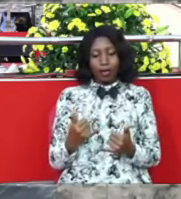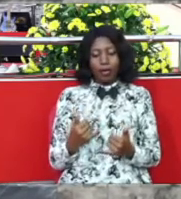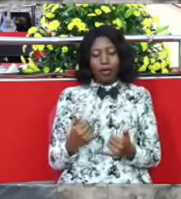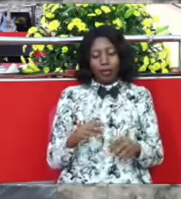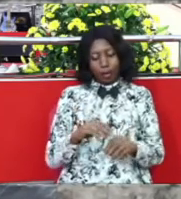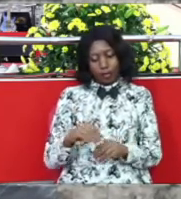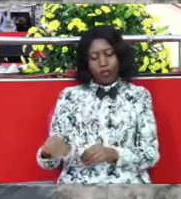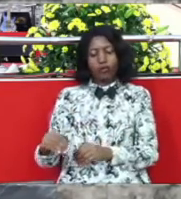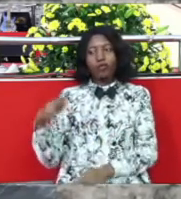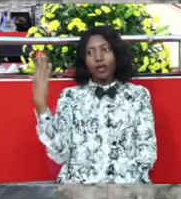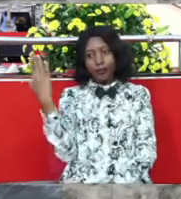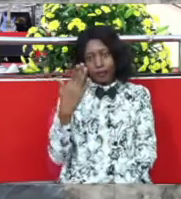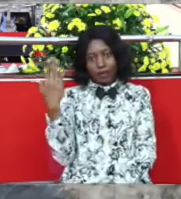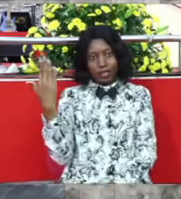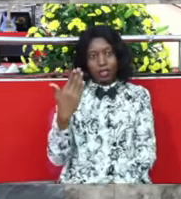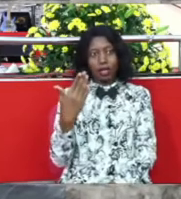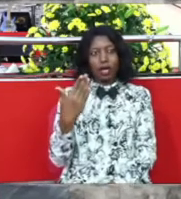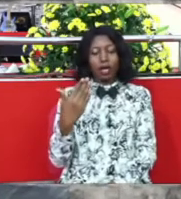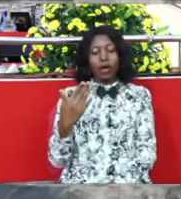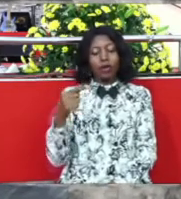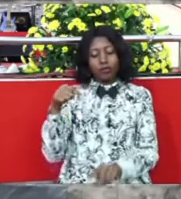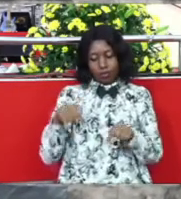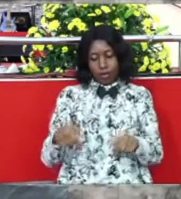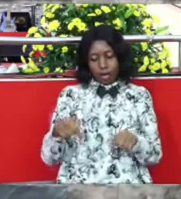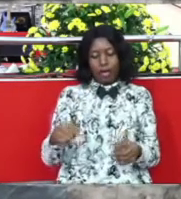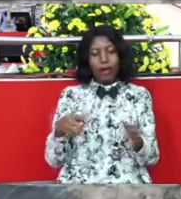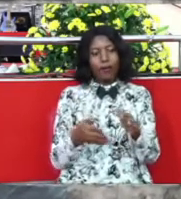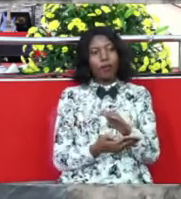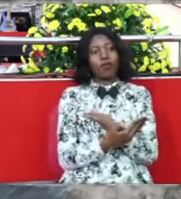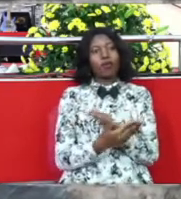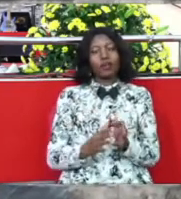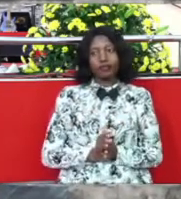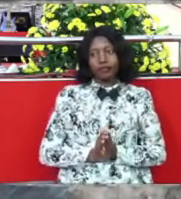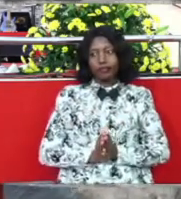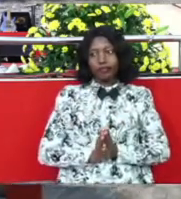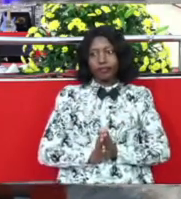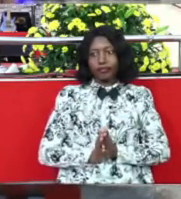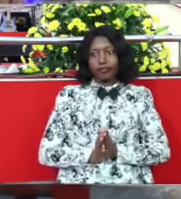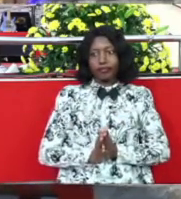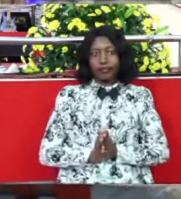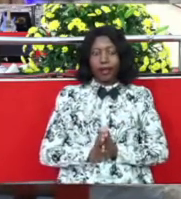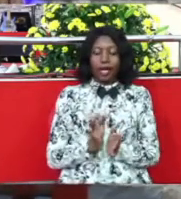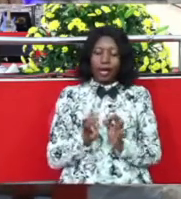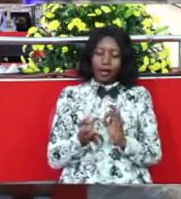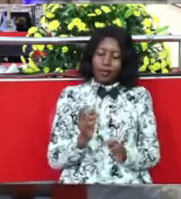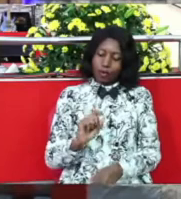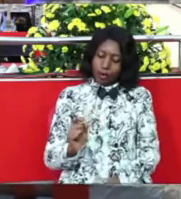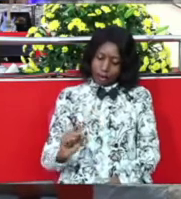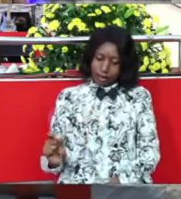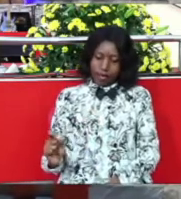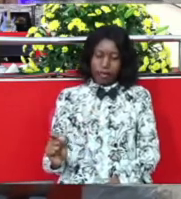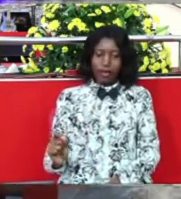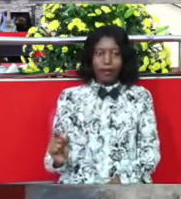Na inanileta katika ujumbe wangu wa asubuhi ya leo. And if you are still looking, writing your notes, you can say, making your heart a dwelling